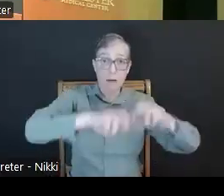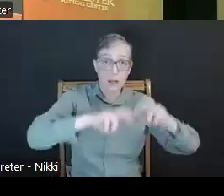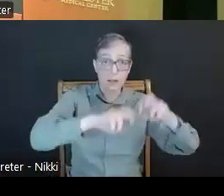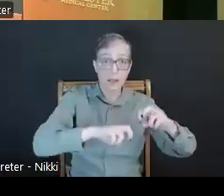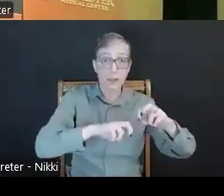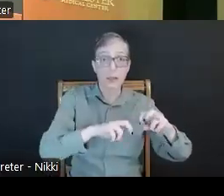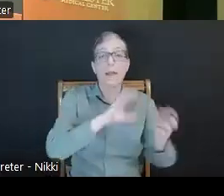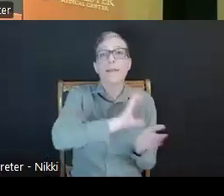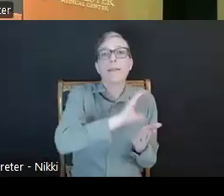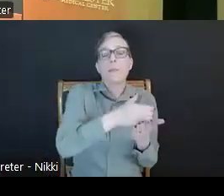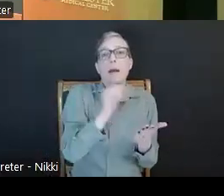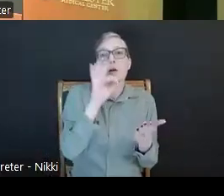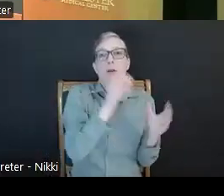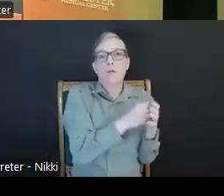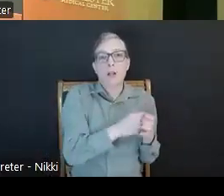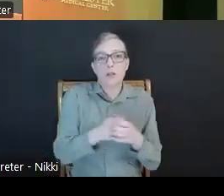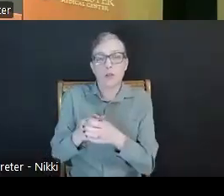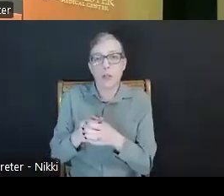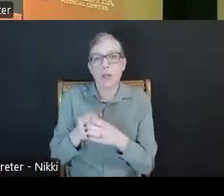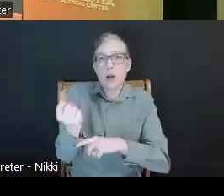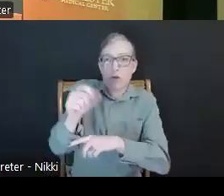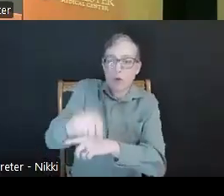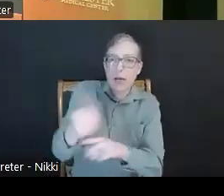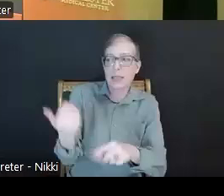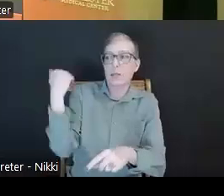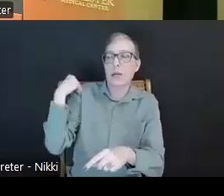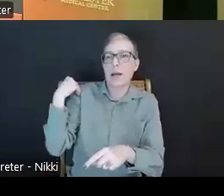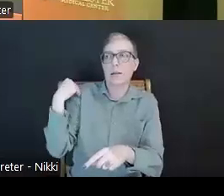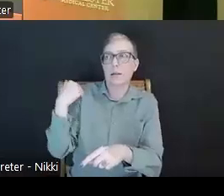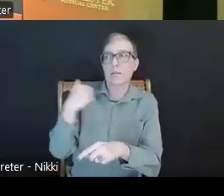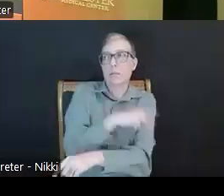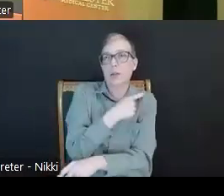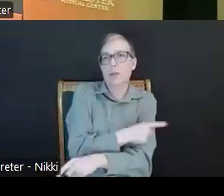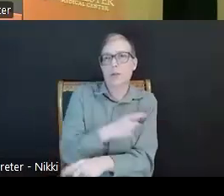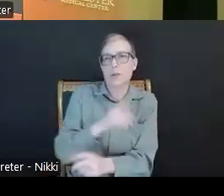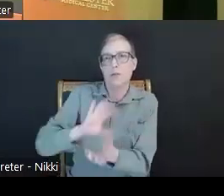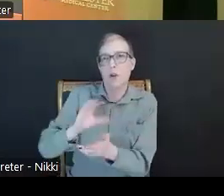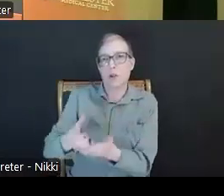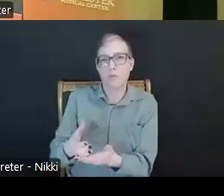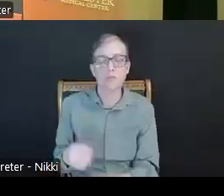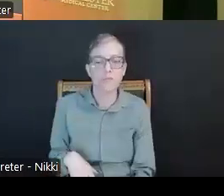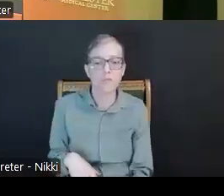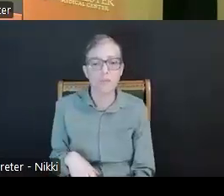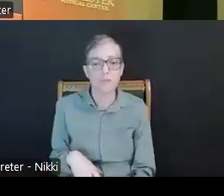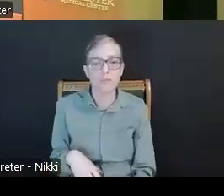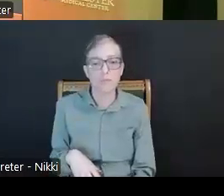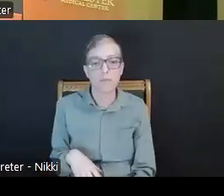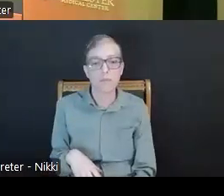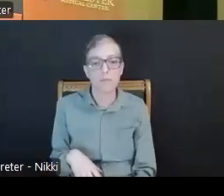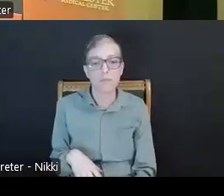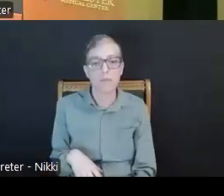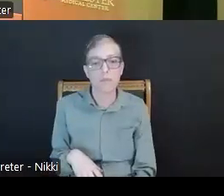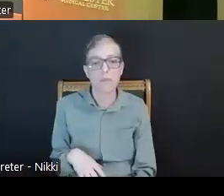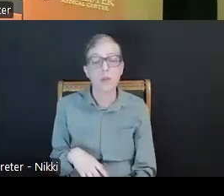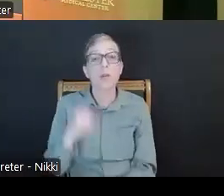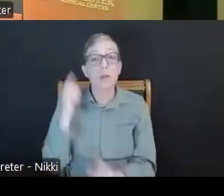average shared past patient volume, which essentially means it looks like the effects are being